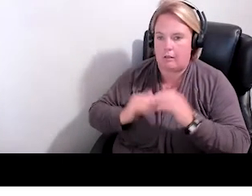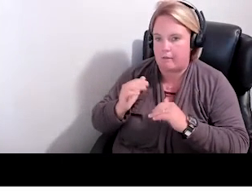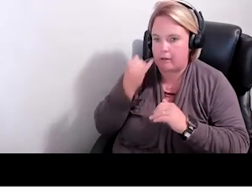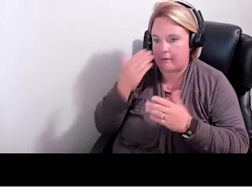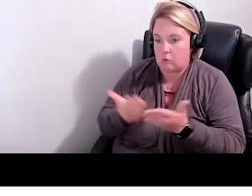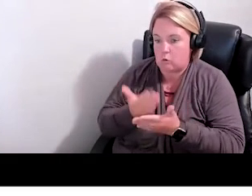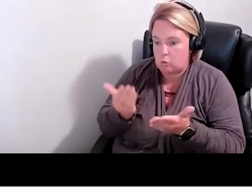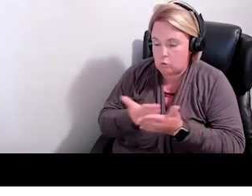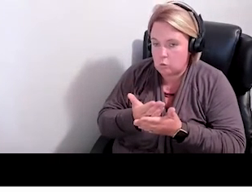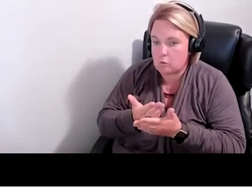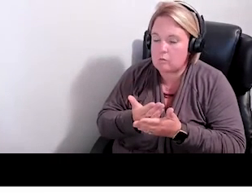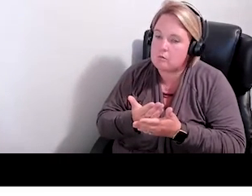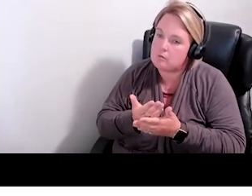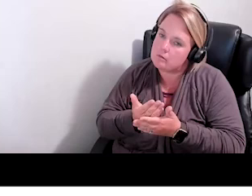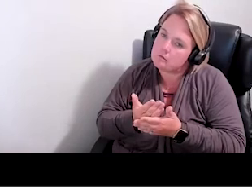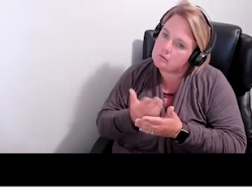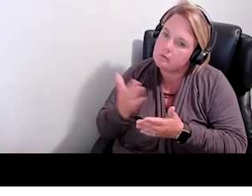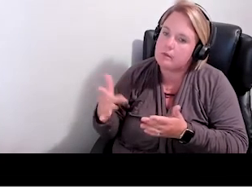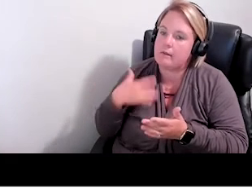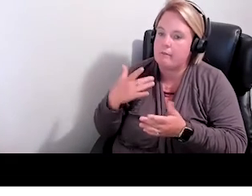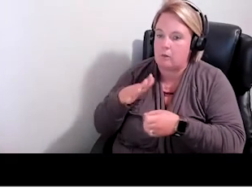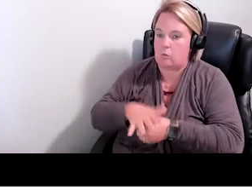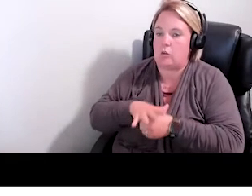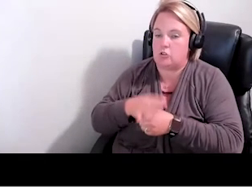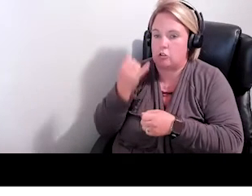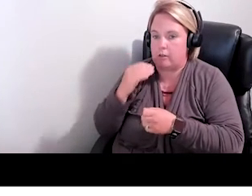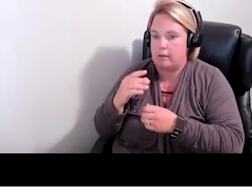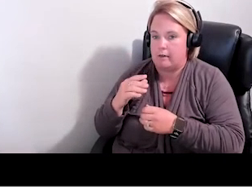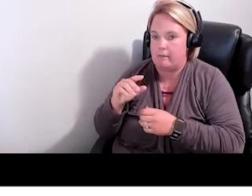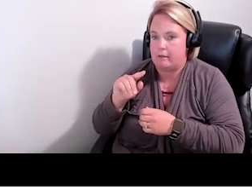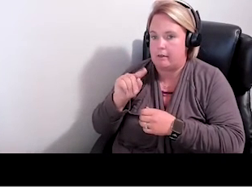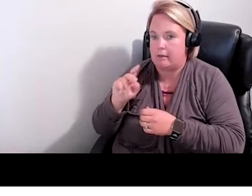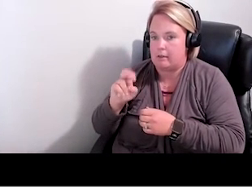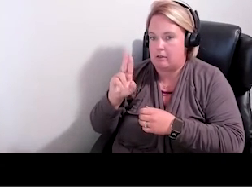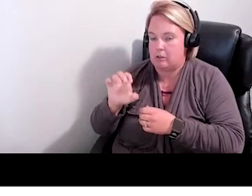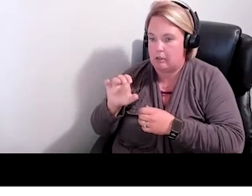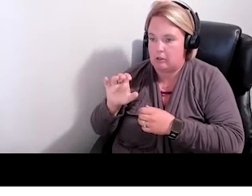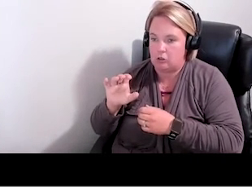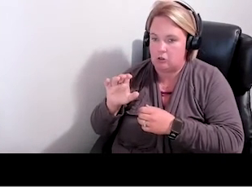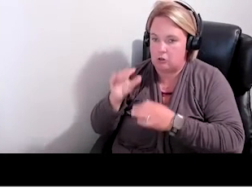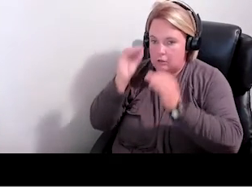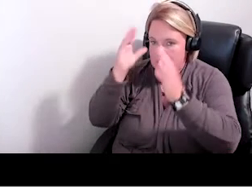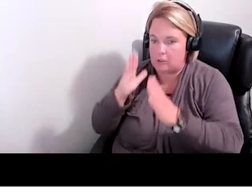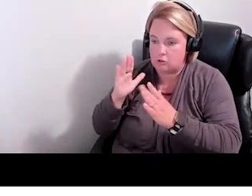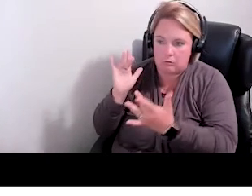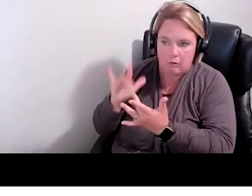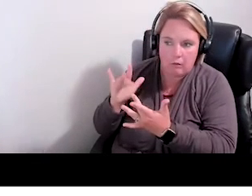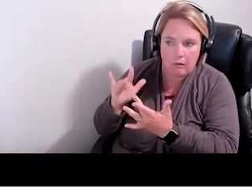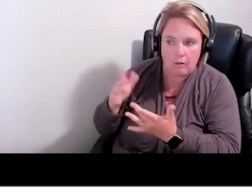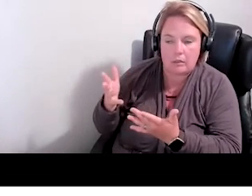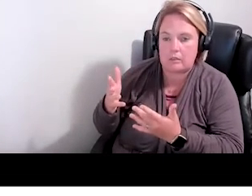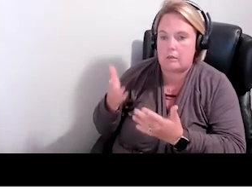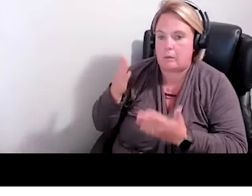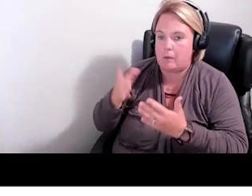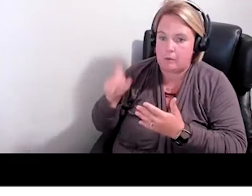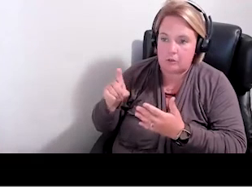newer, they may feel a little bit extra pressure if a tenured instructor is reaching out to them, letting them know about something that maybe they